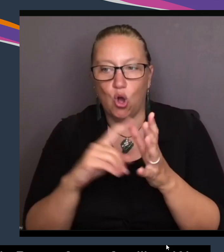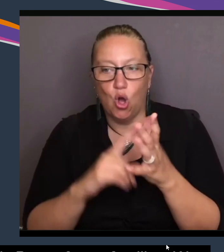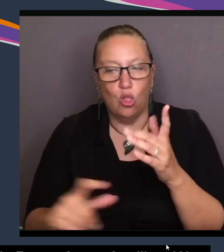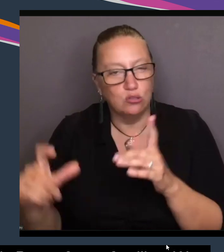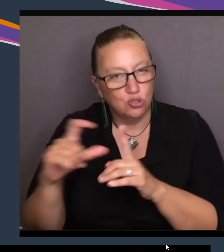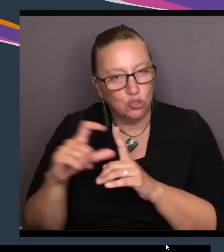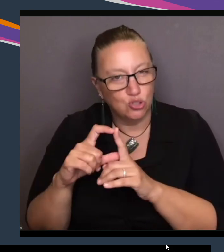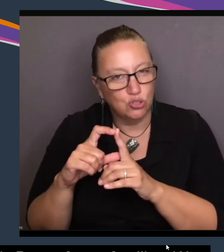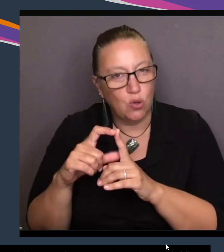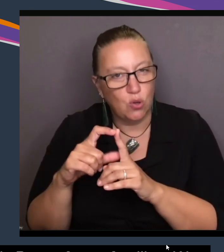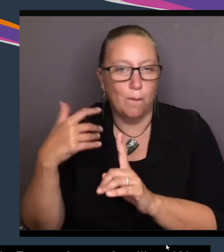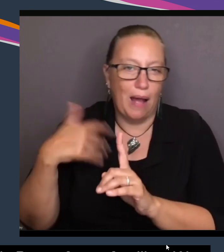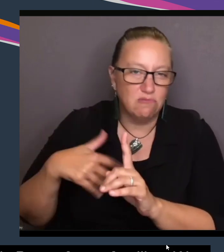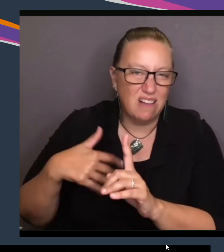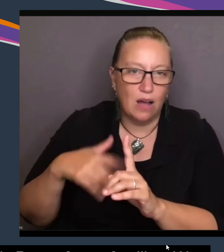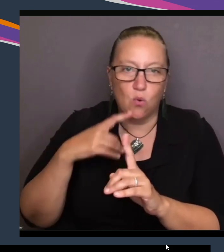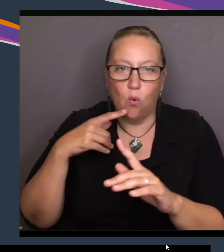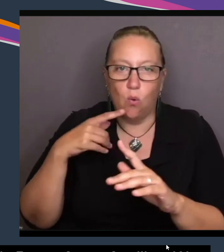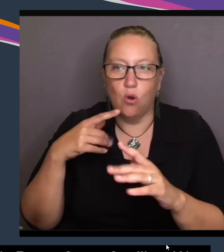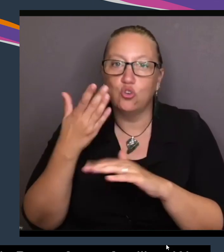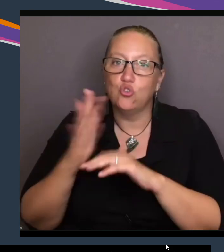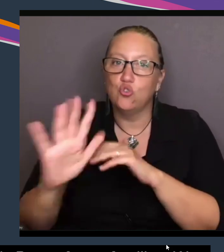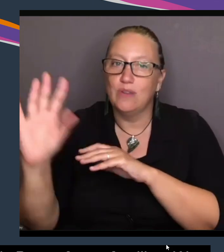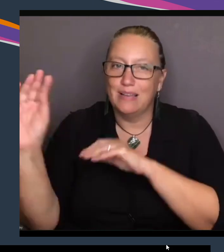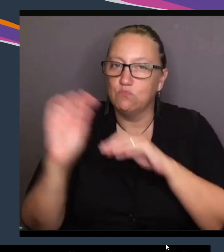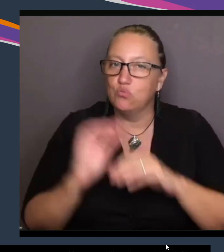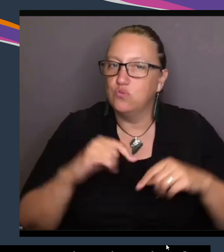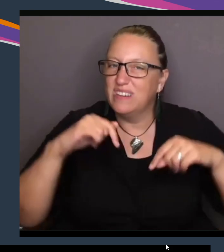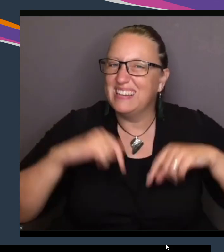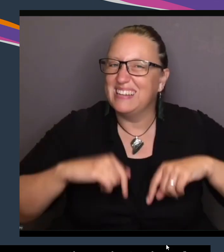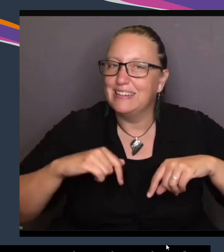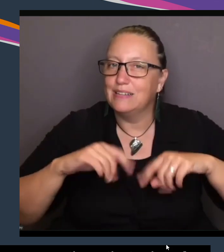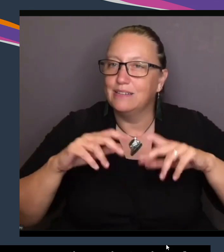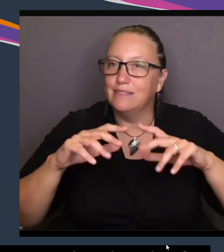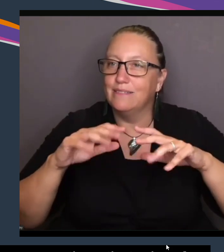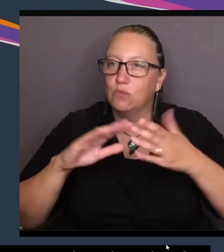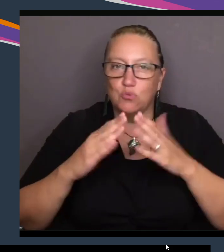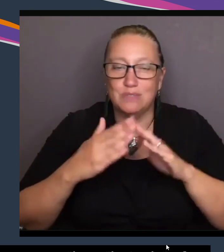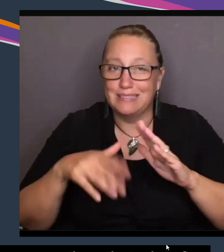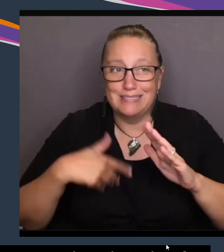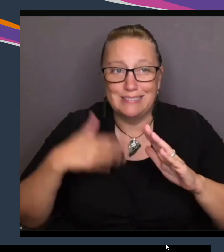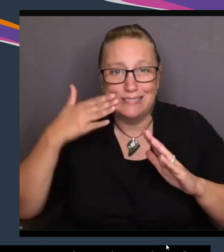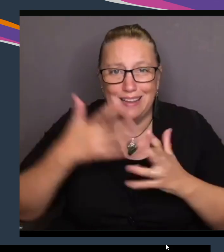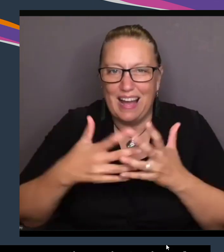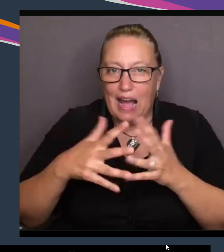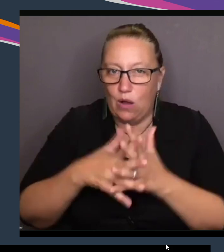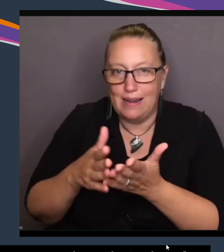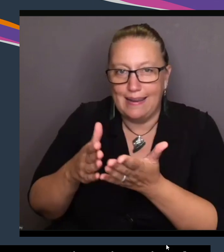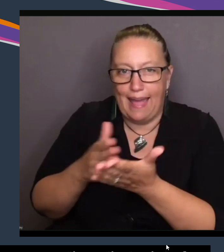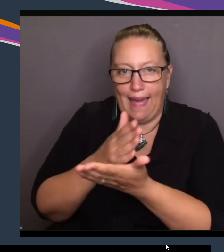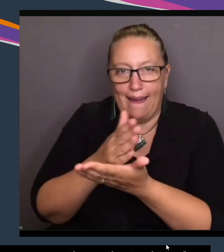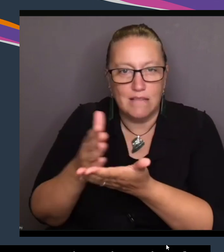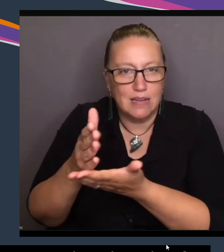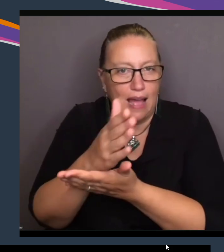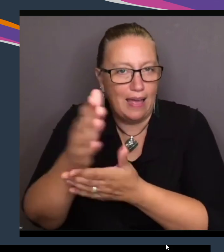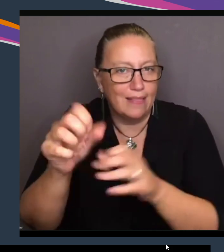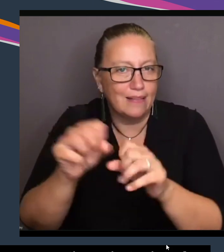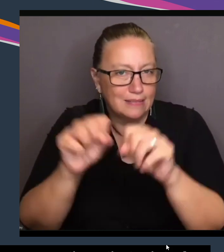refugee or newly migrant communities that might not know how to navigate the system, might